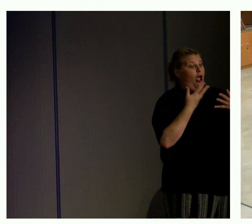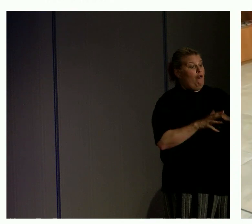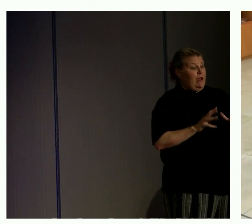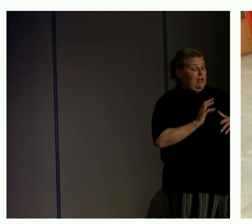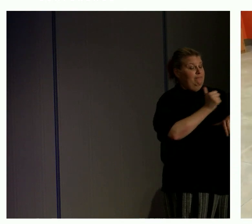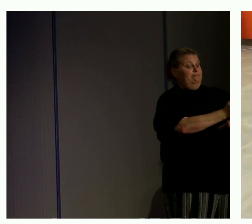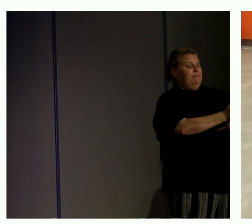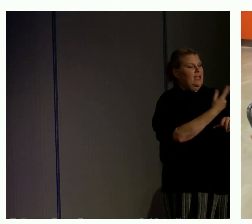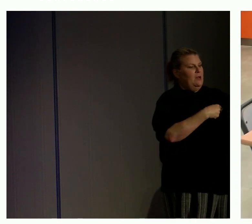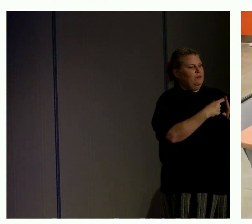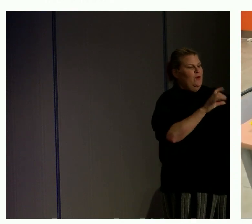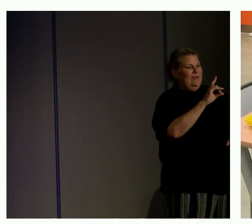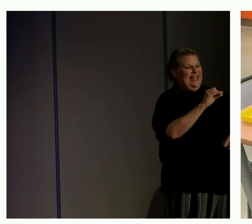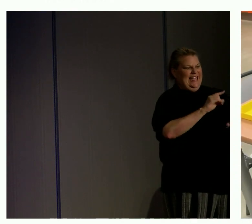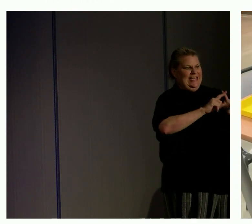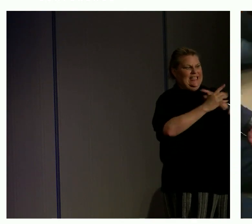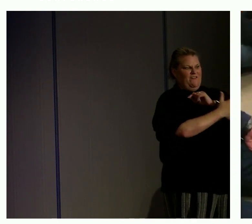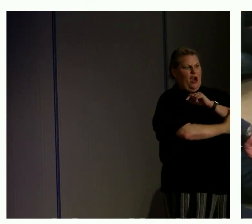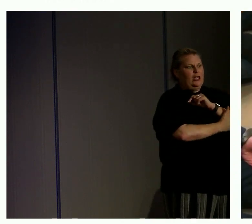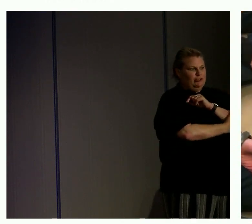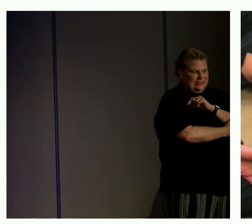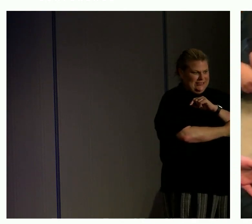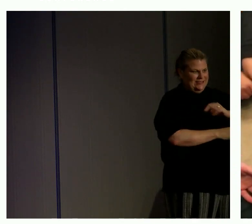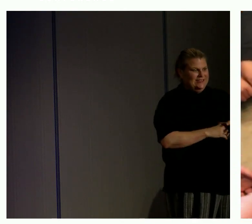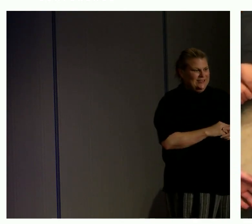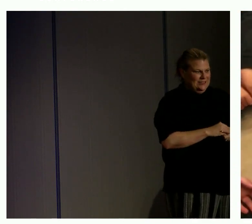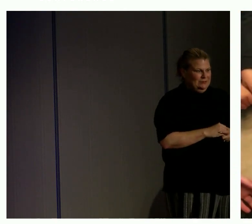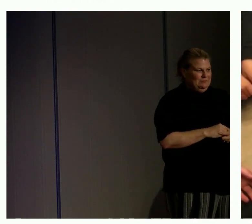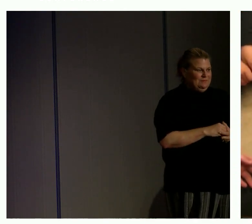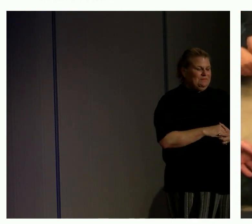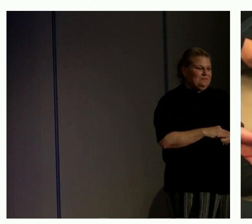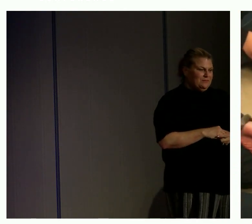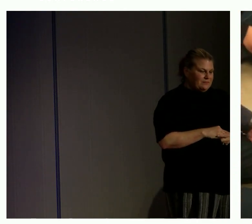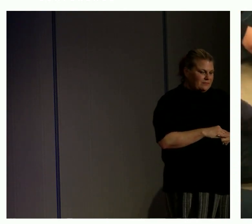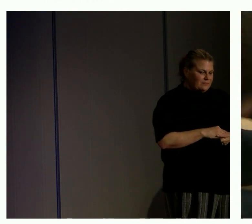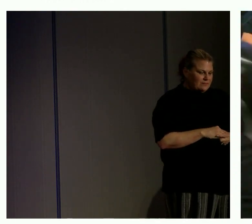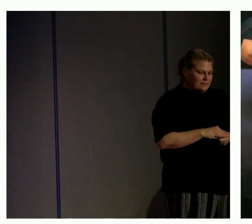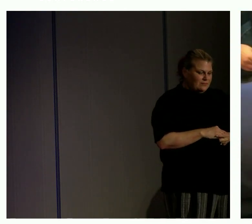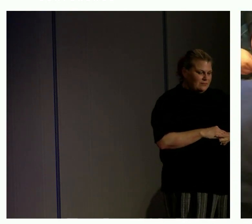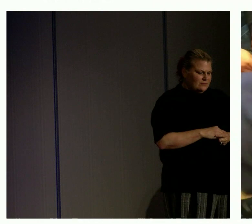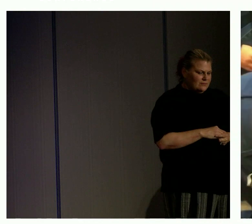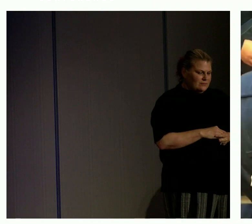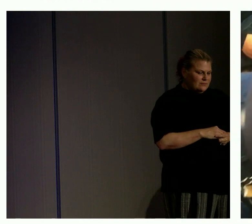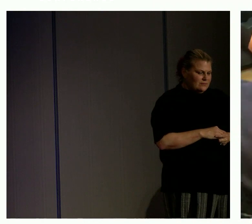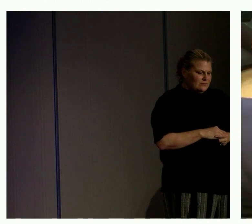from 80 different countries. Bravo, regardez c'est quel numéro?